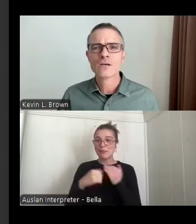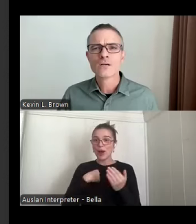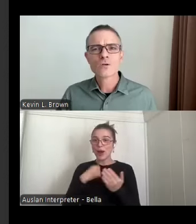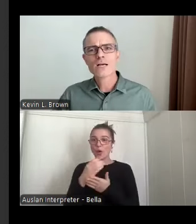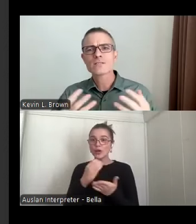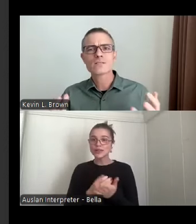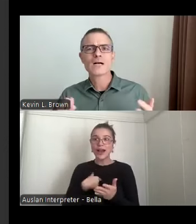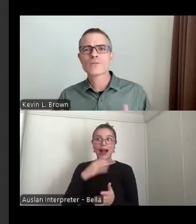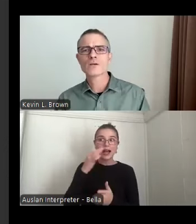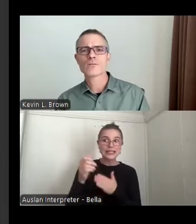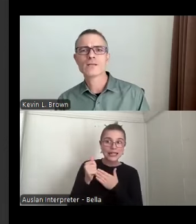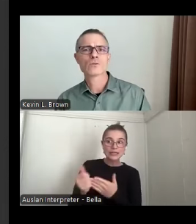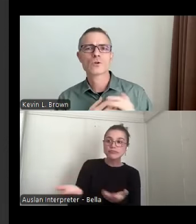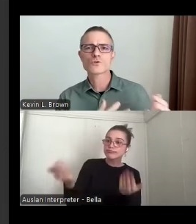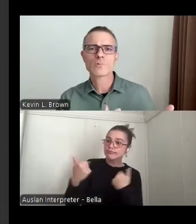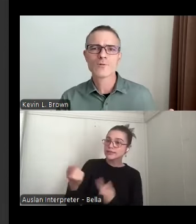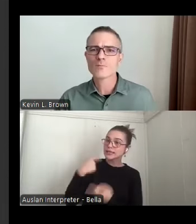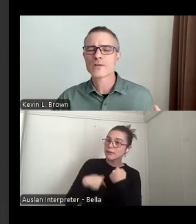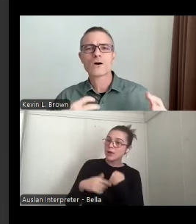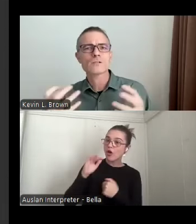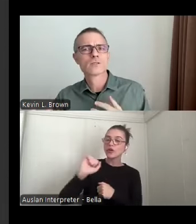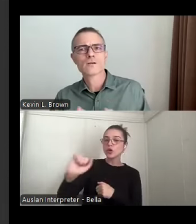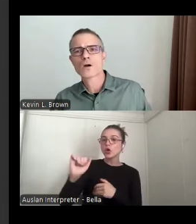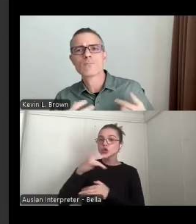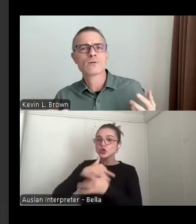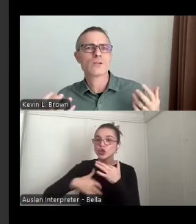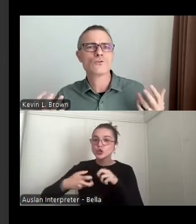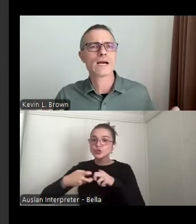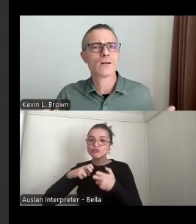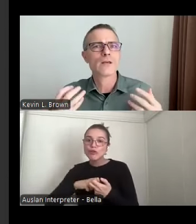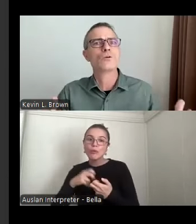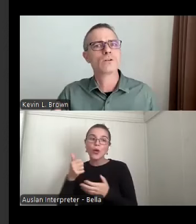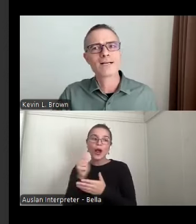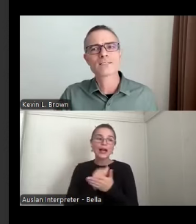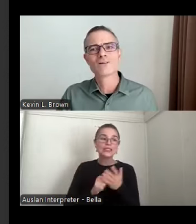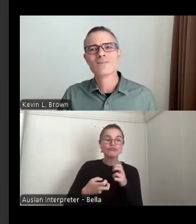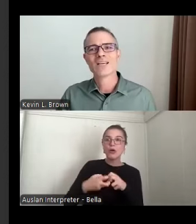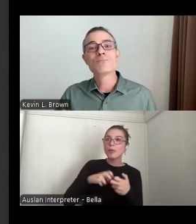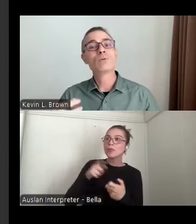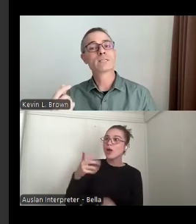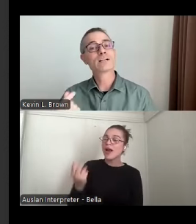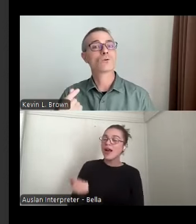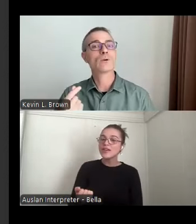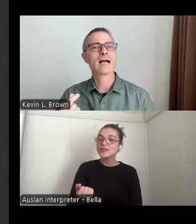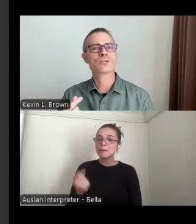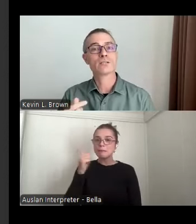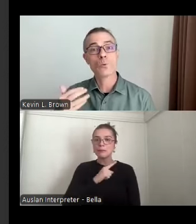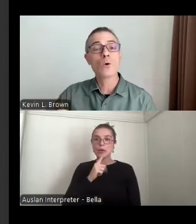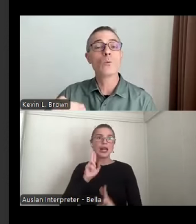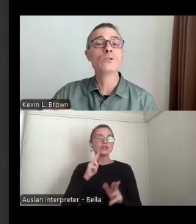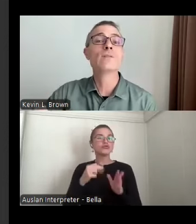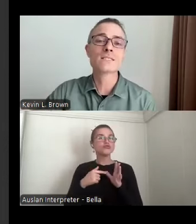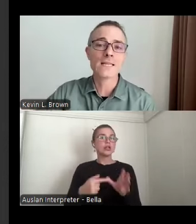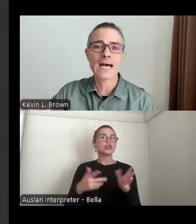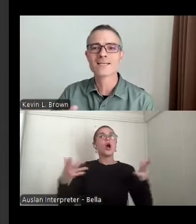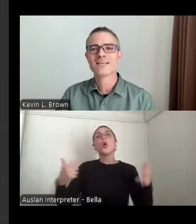leaders, so tell us about either the social problem or the arts, the problem that you address. And people's natural reaction is, well, we